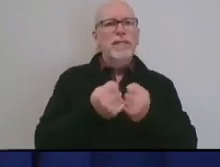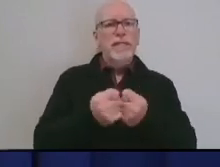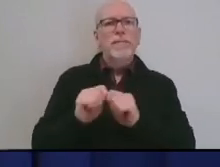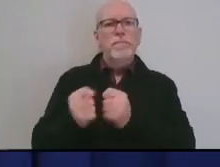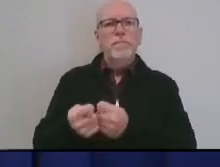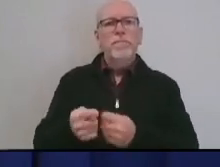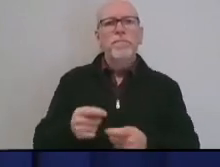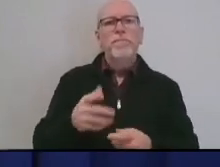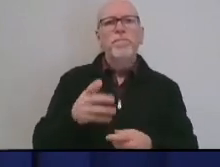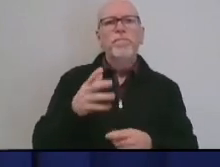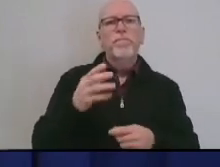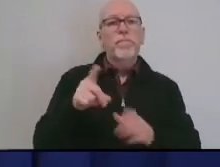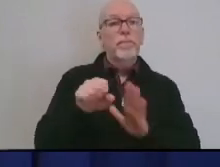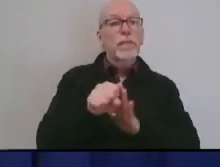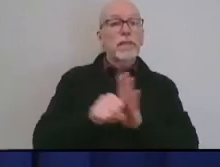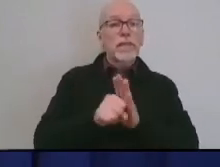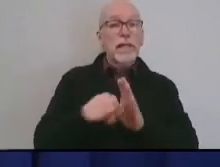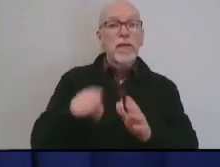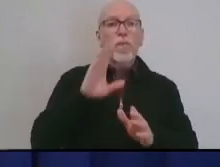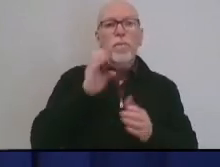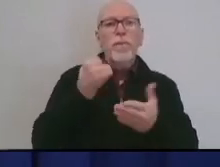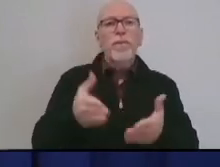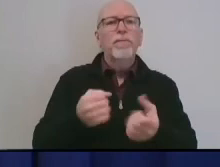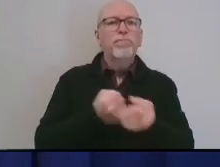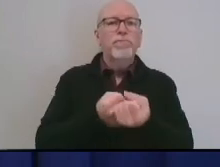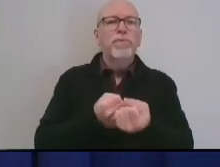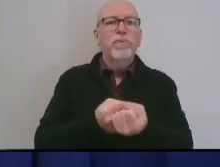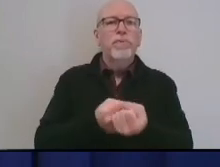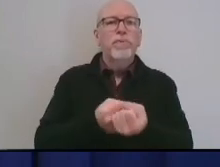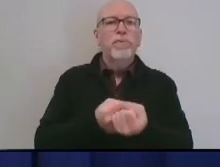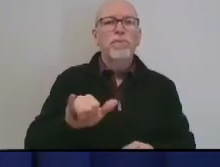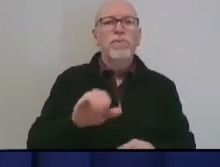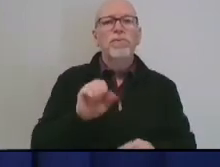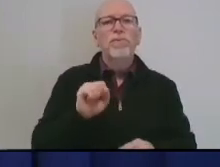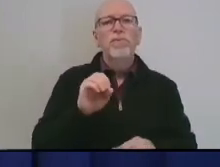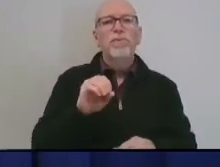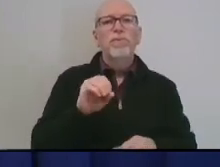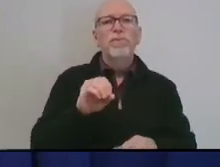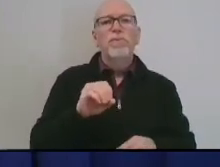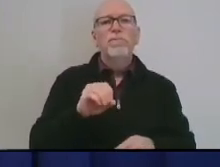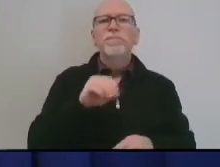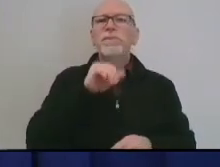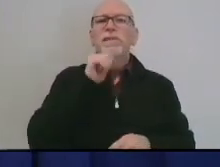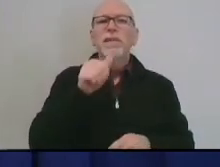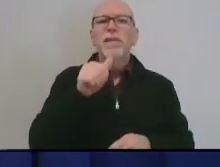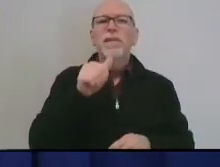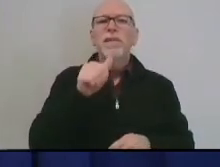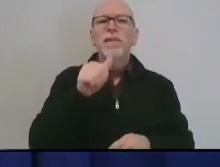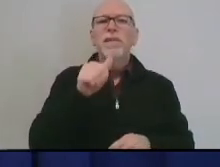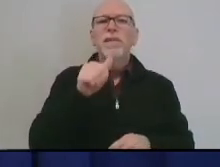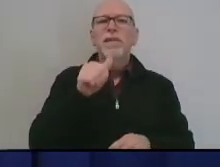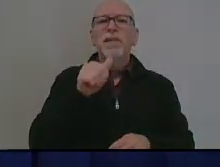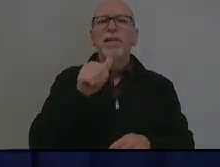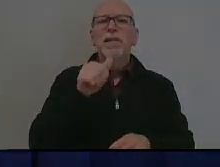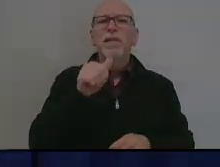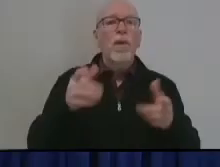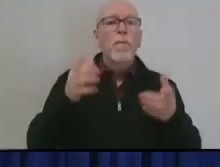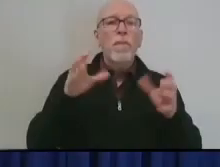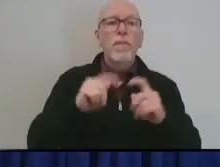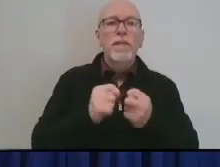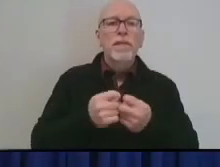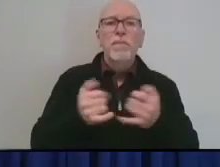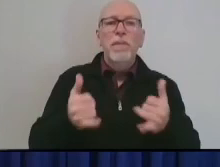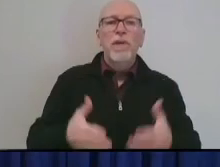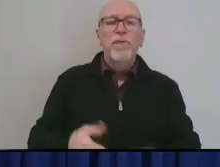state will be there supporting that also. So it's not that we're just not going to report. Brandon,